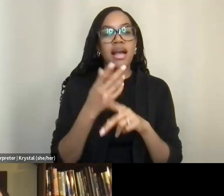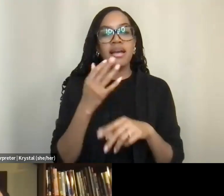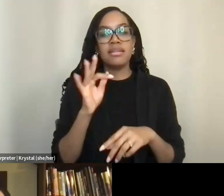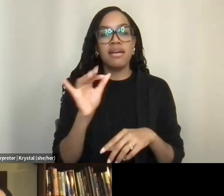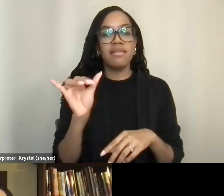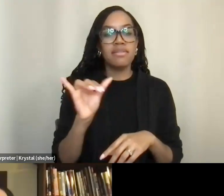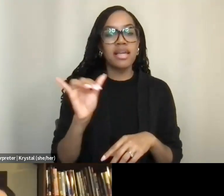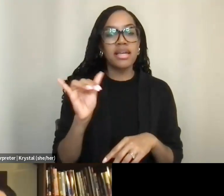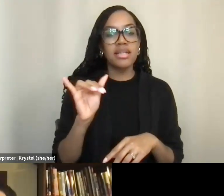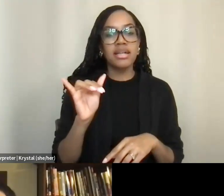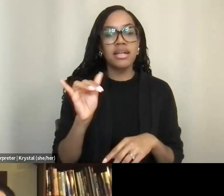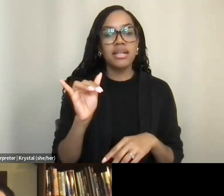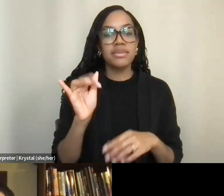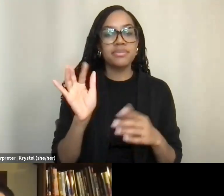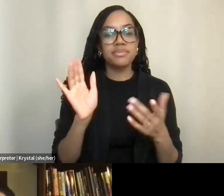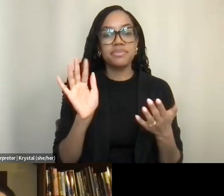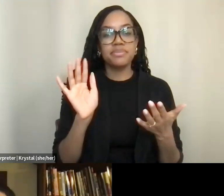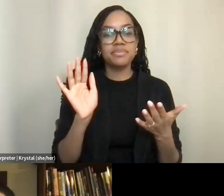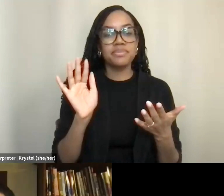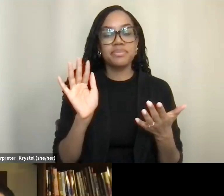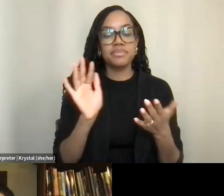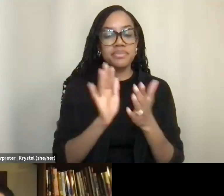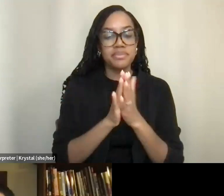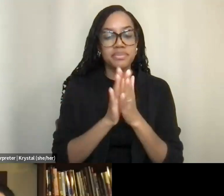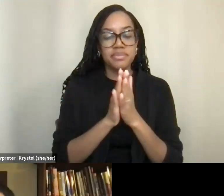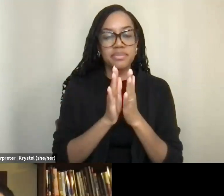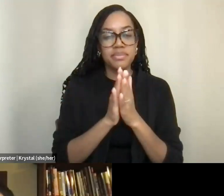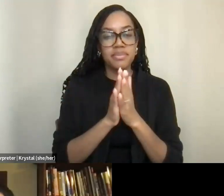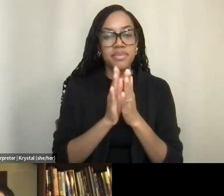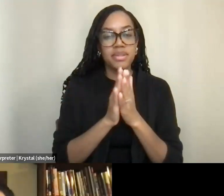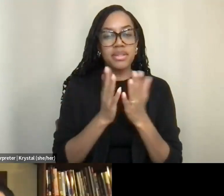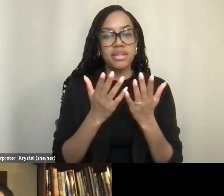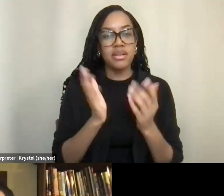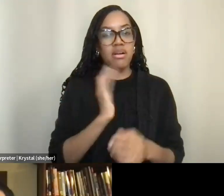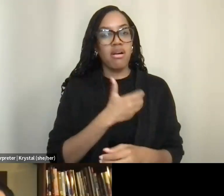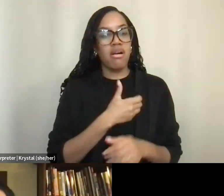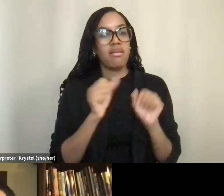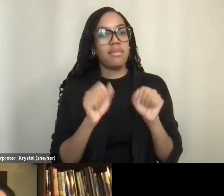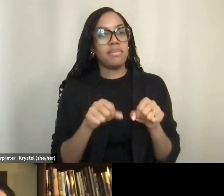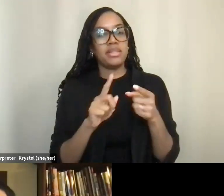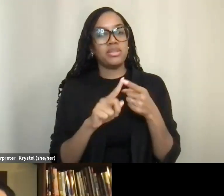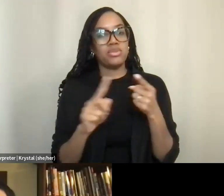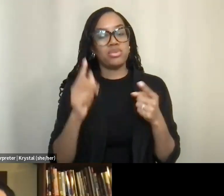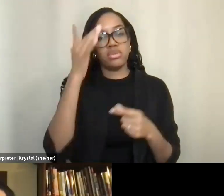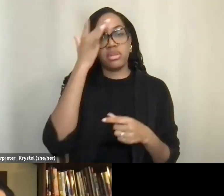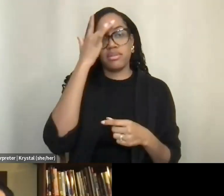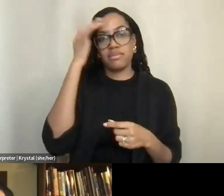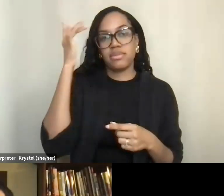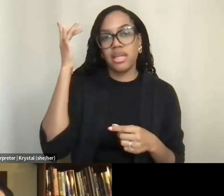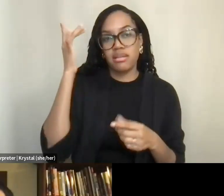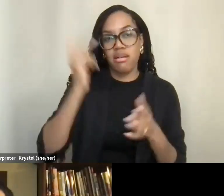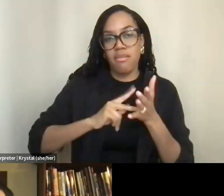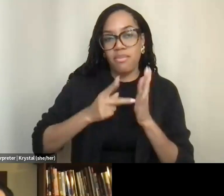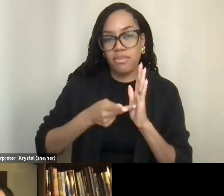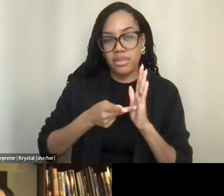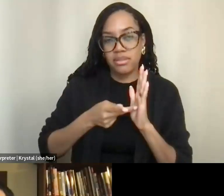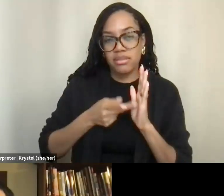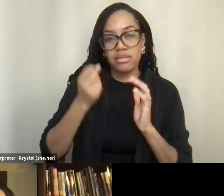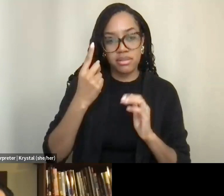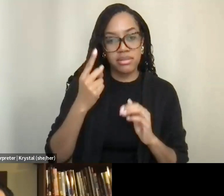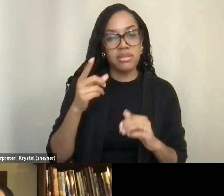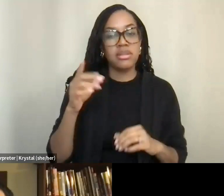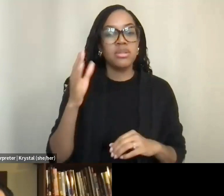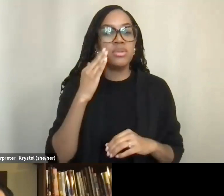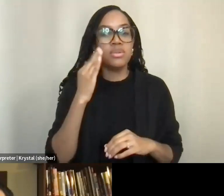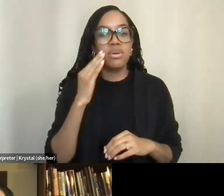instance, of, say, Dick Cheney. He's been rehabilitated largely. He